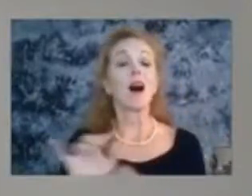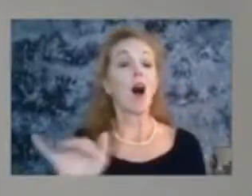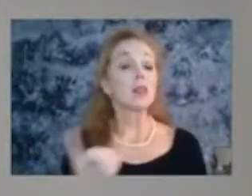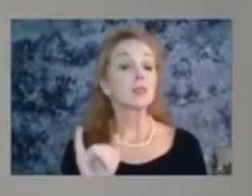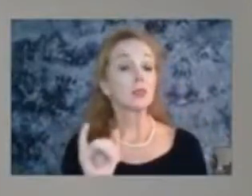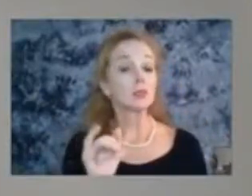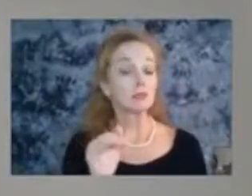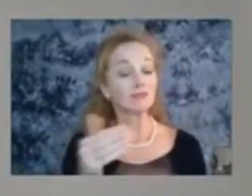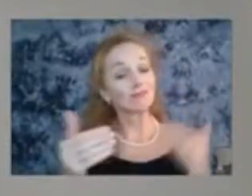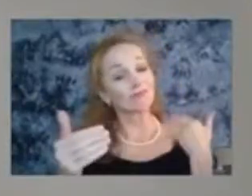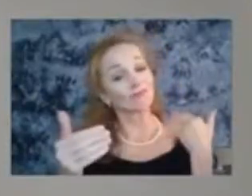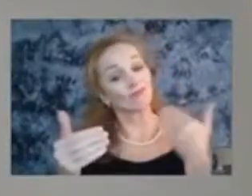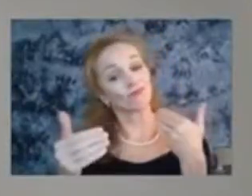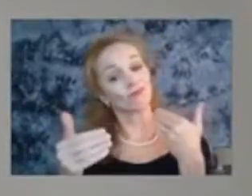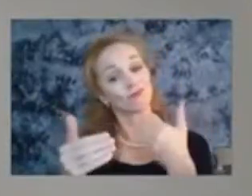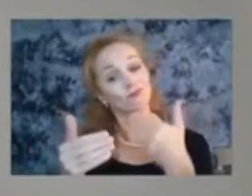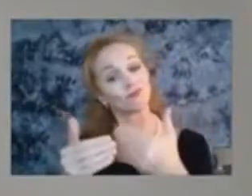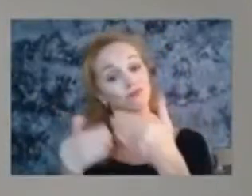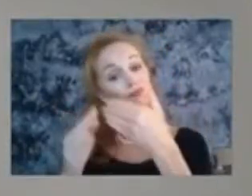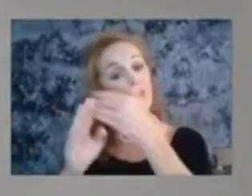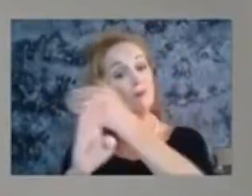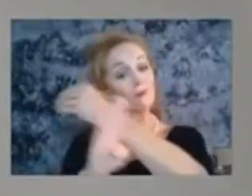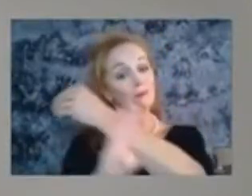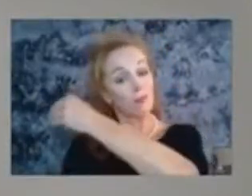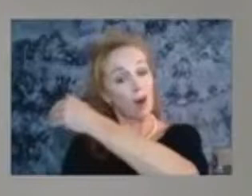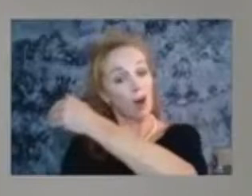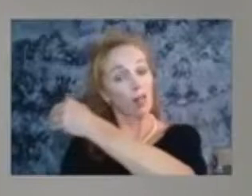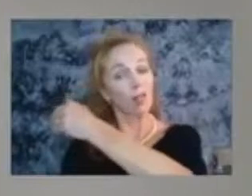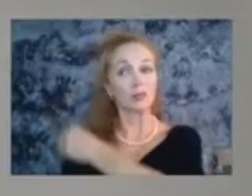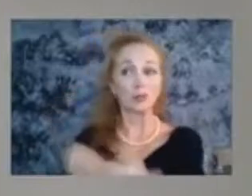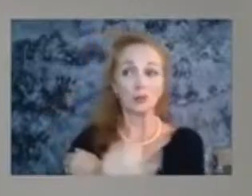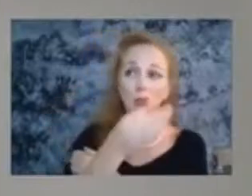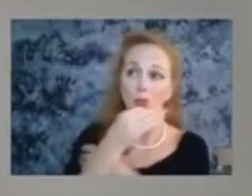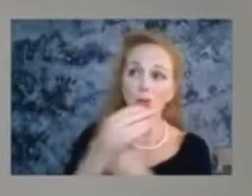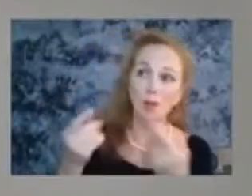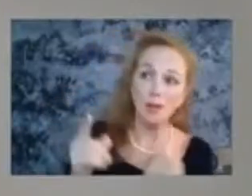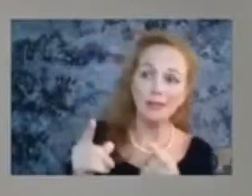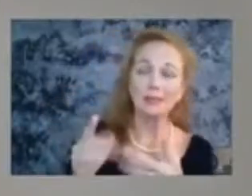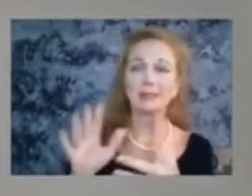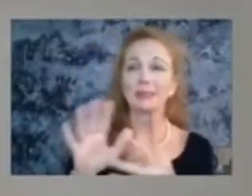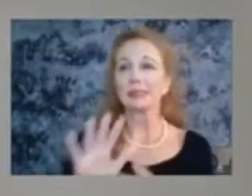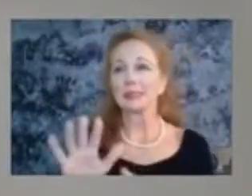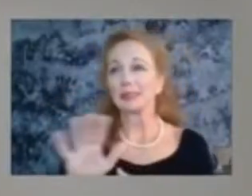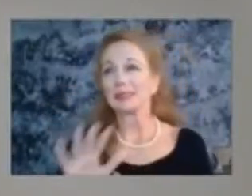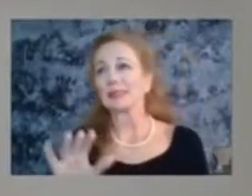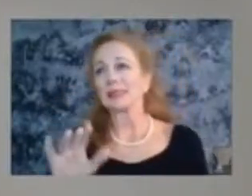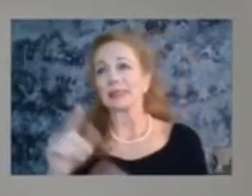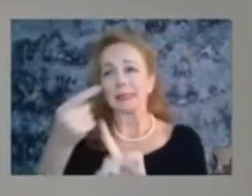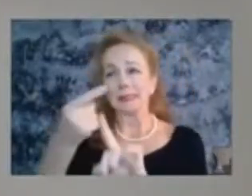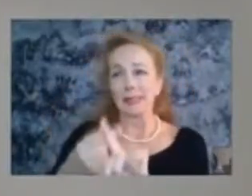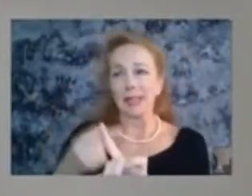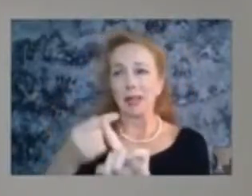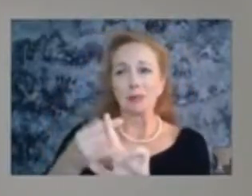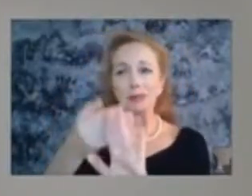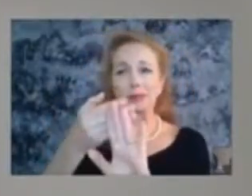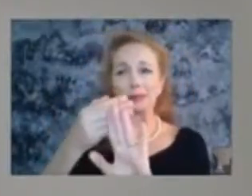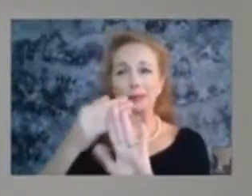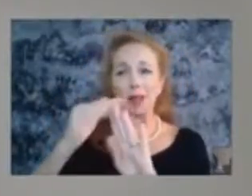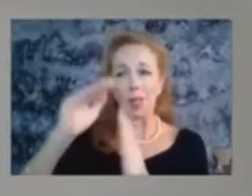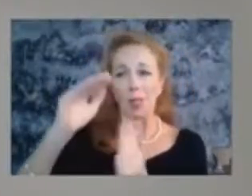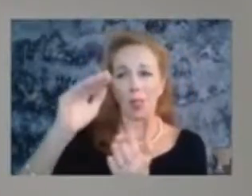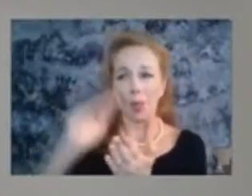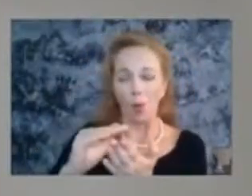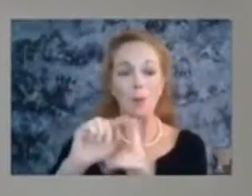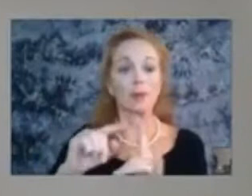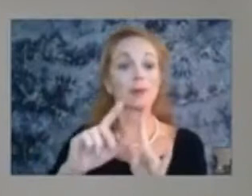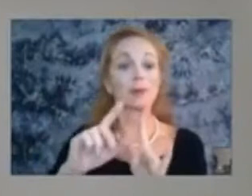these temperatures come dropping down, now obviously in the next couple of days we're going to be at about 100% humidity with Sally coming through. But after that, we're going to